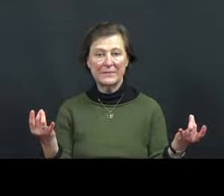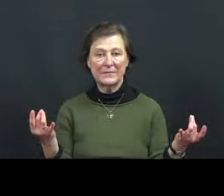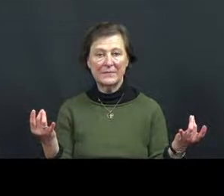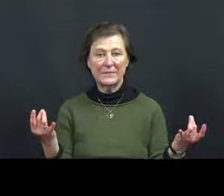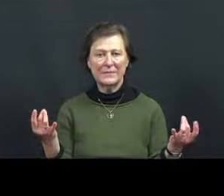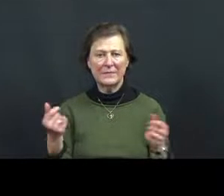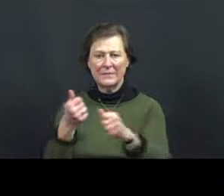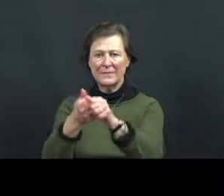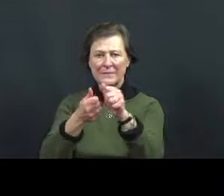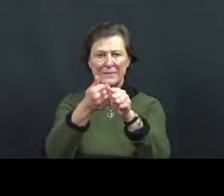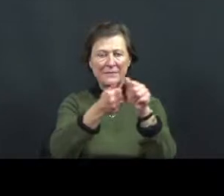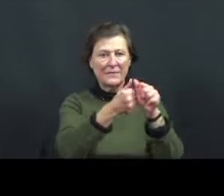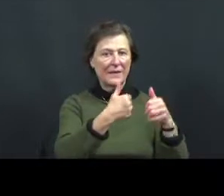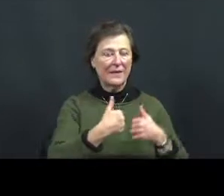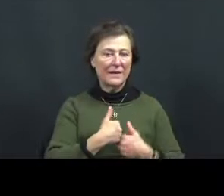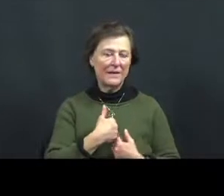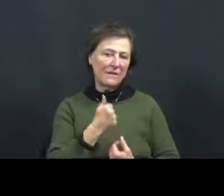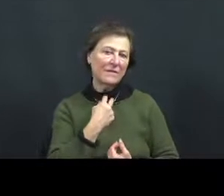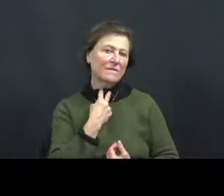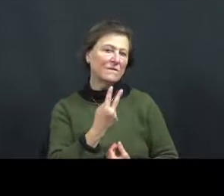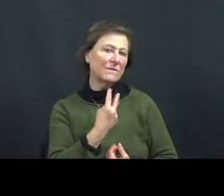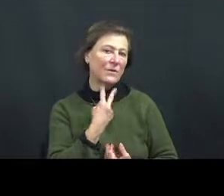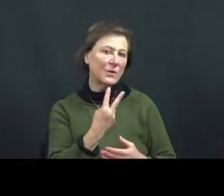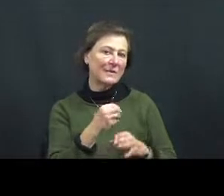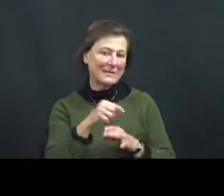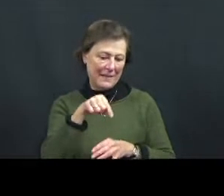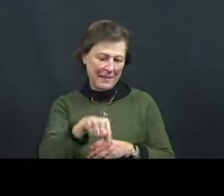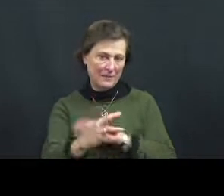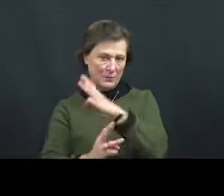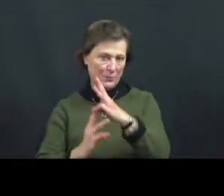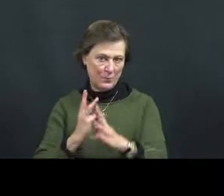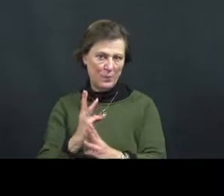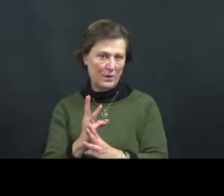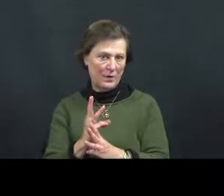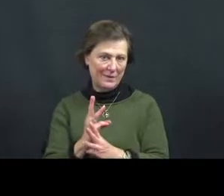Each one of us has a voice in this world.